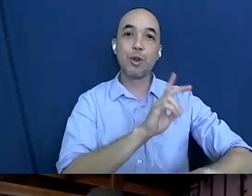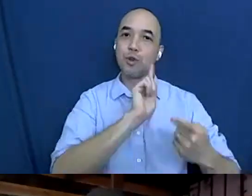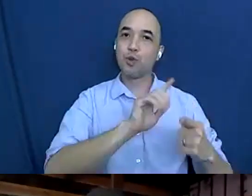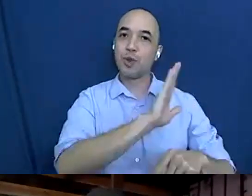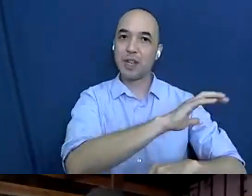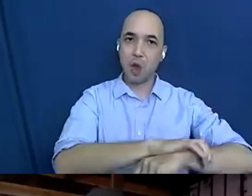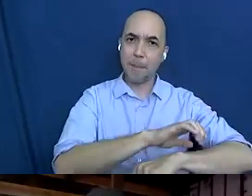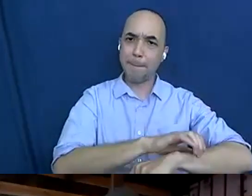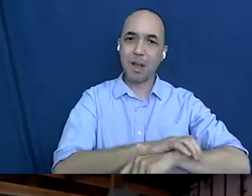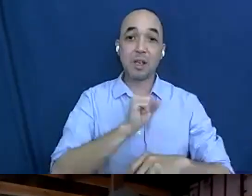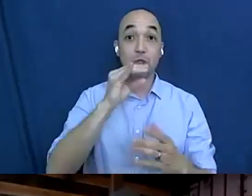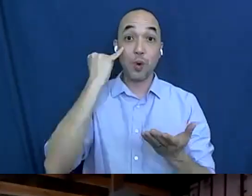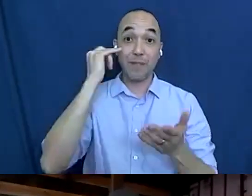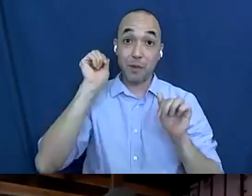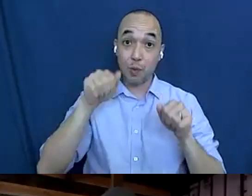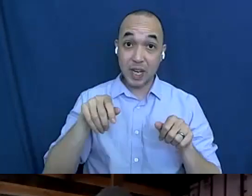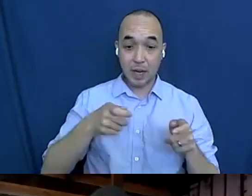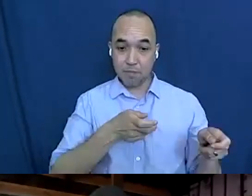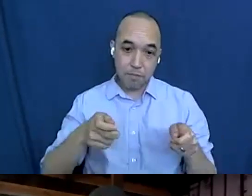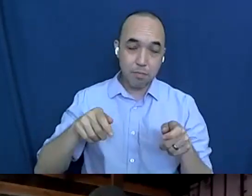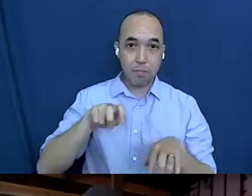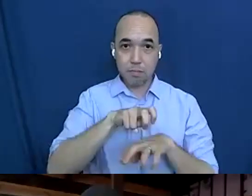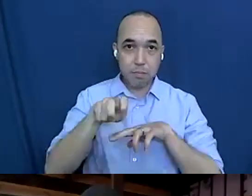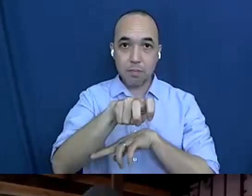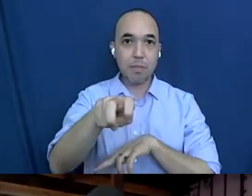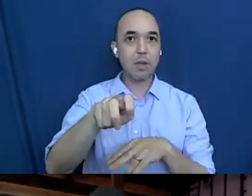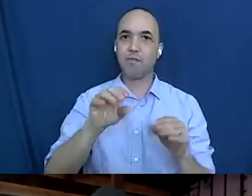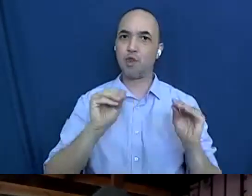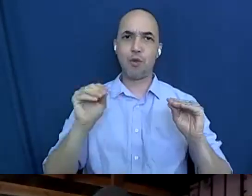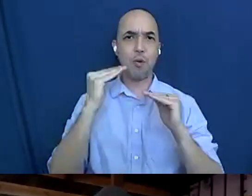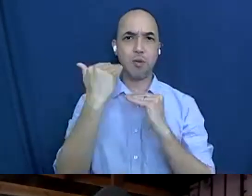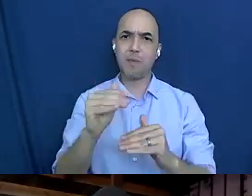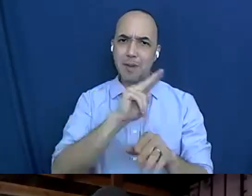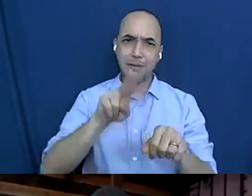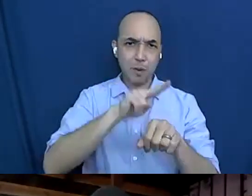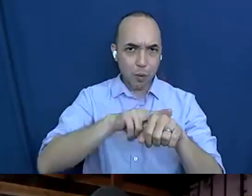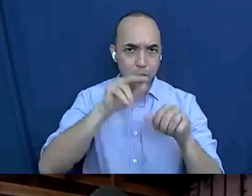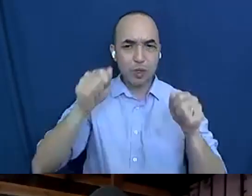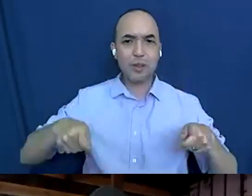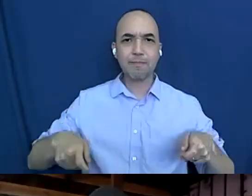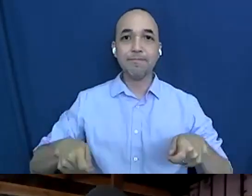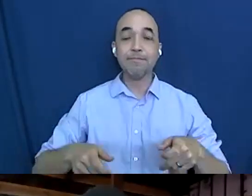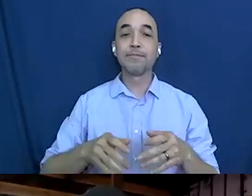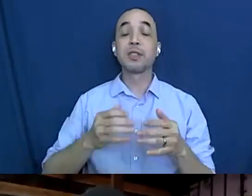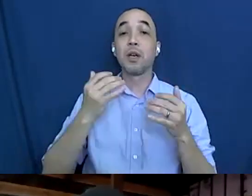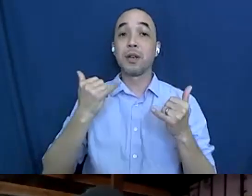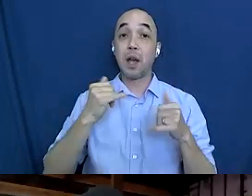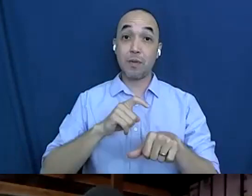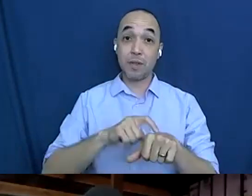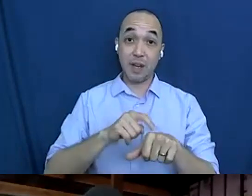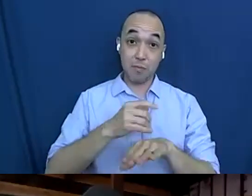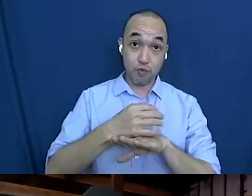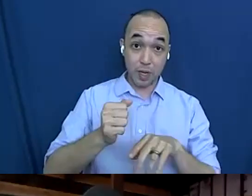falconer. Wow. That's amazing. I don't want to end, we're coming up on time. I don't want to end before you get to say a little bit